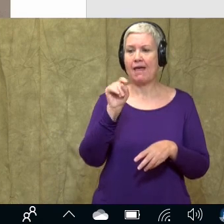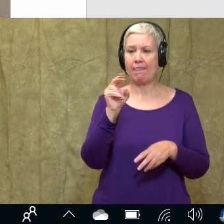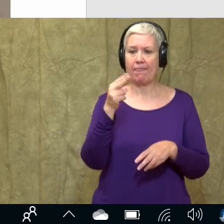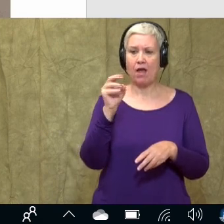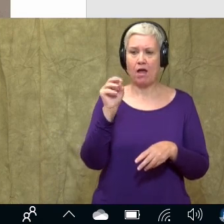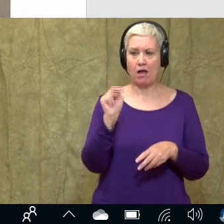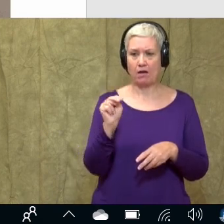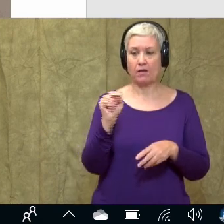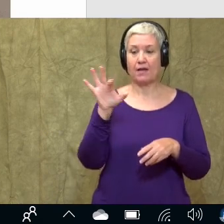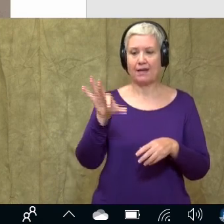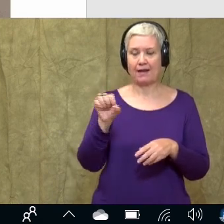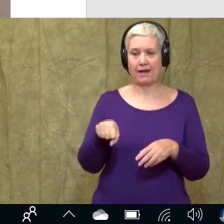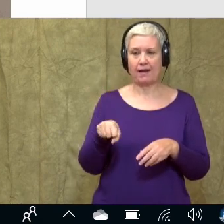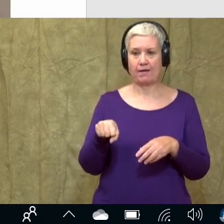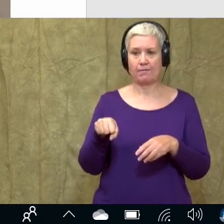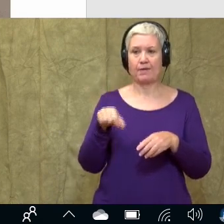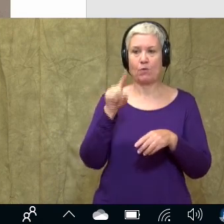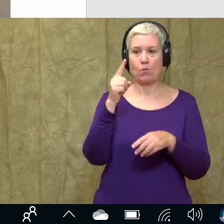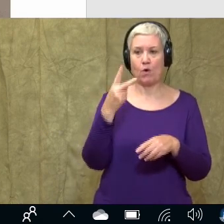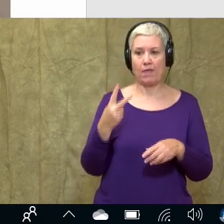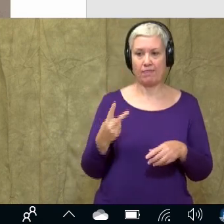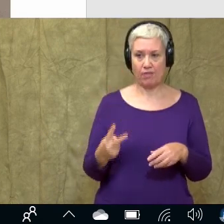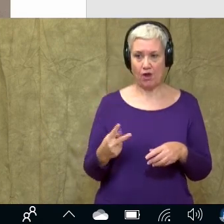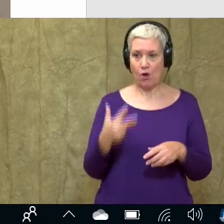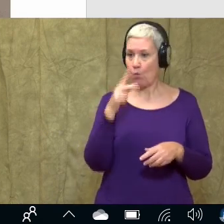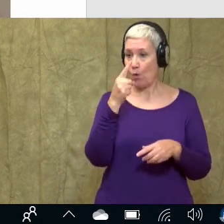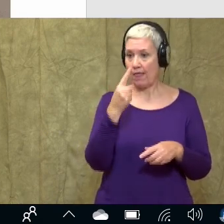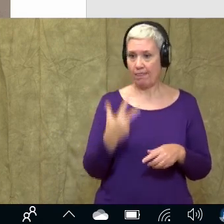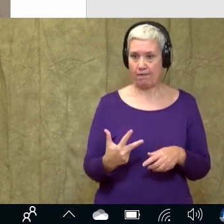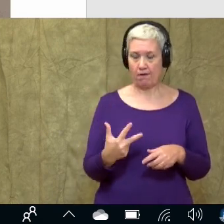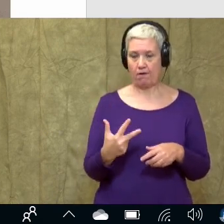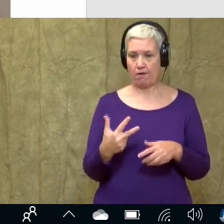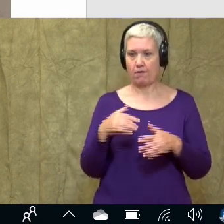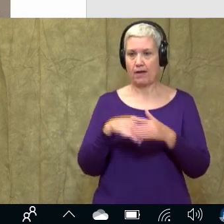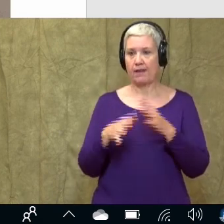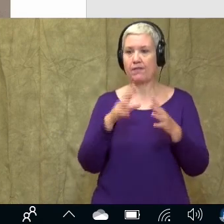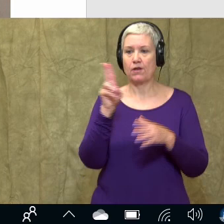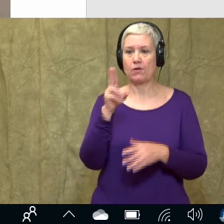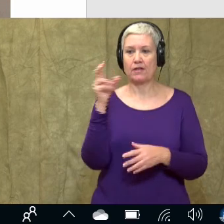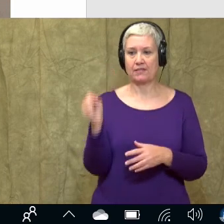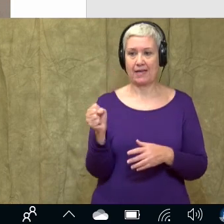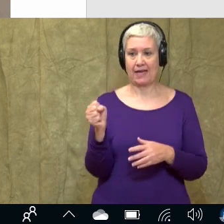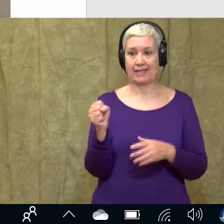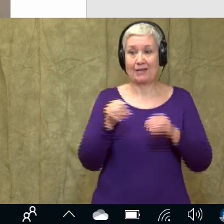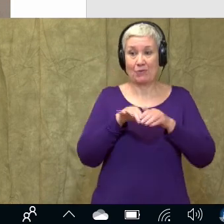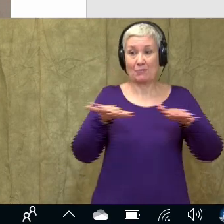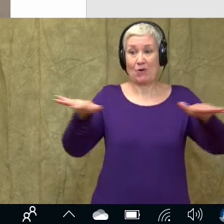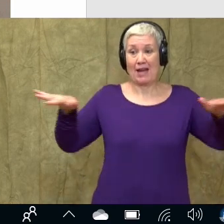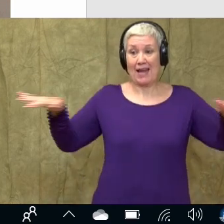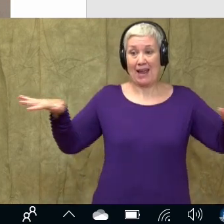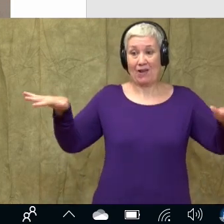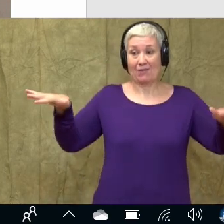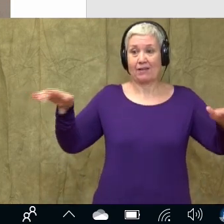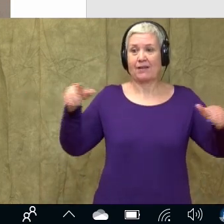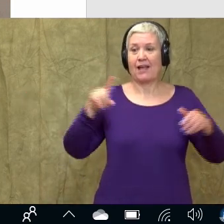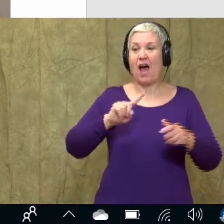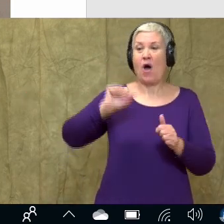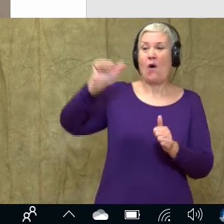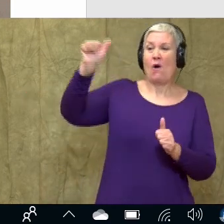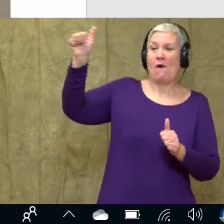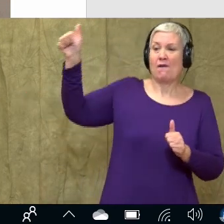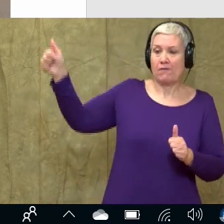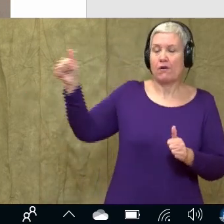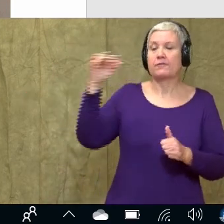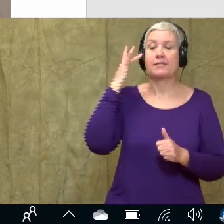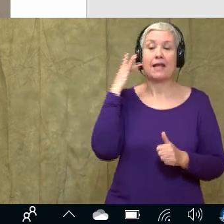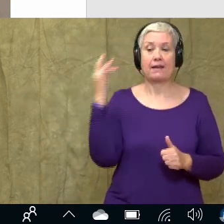1/3 of the United States, including much of California, to be comfortable for its expansion. Although other factors,